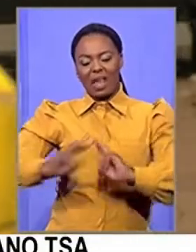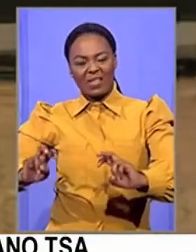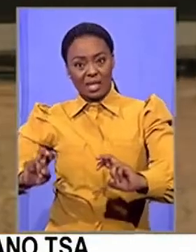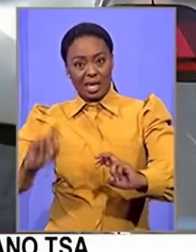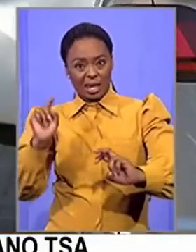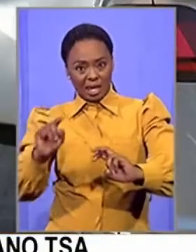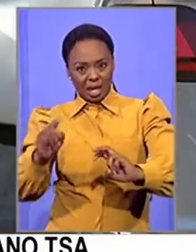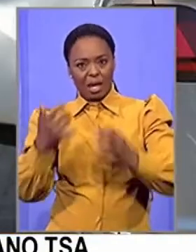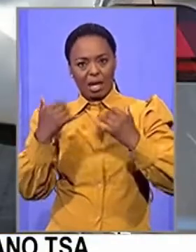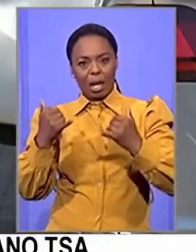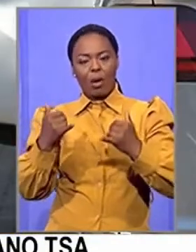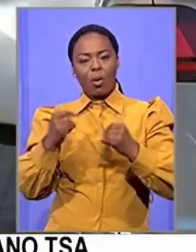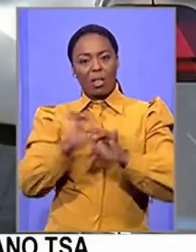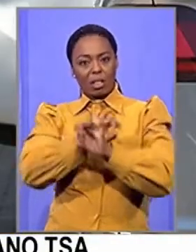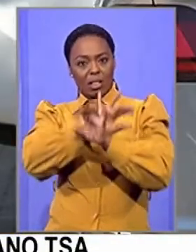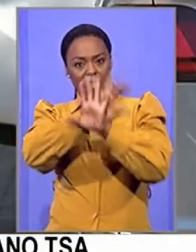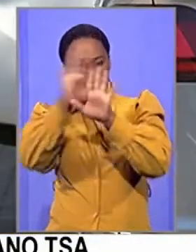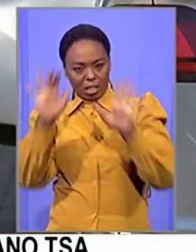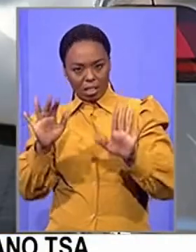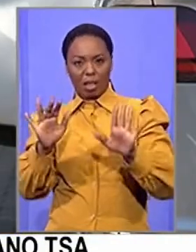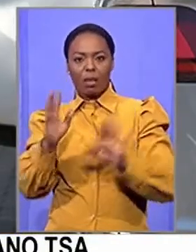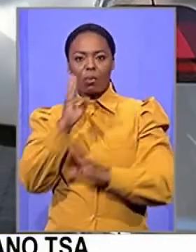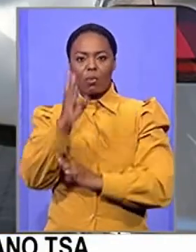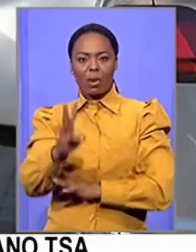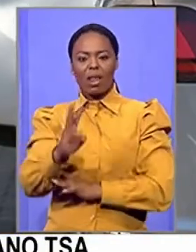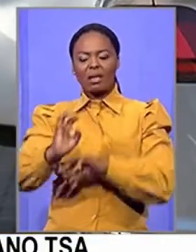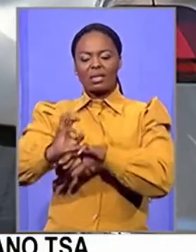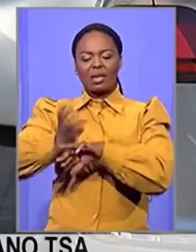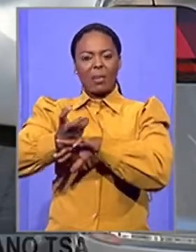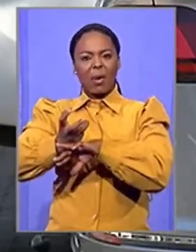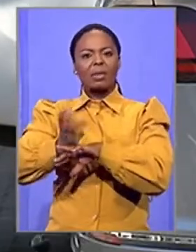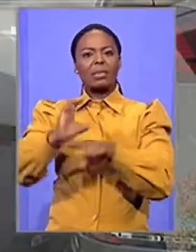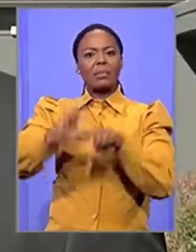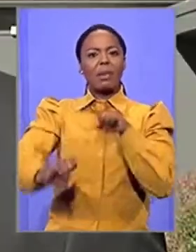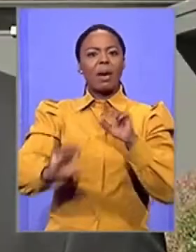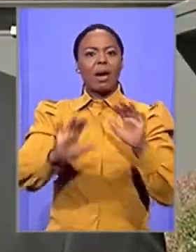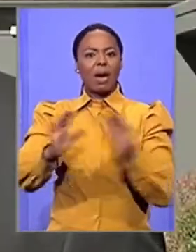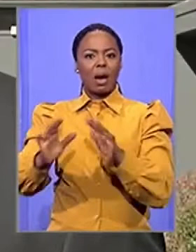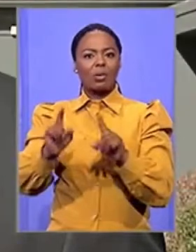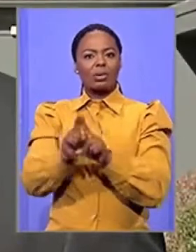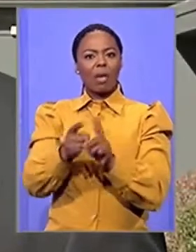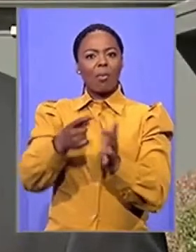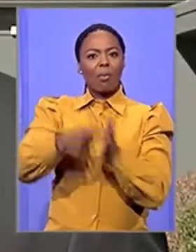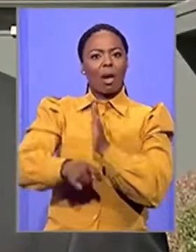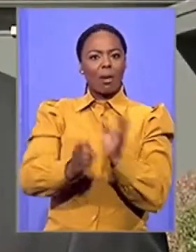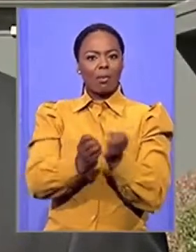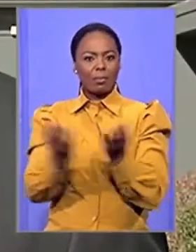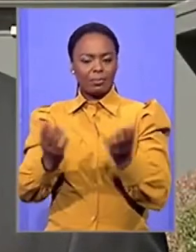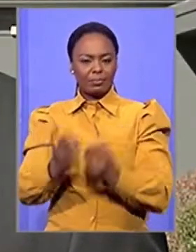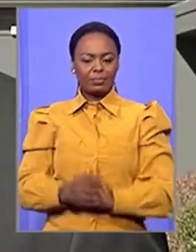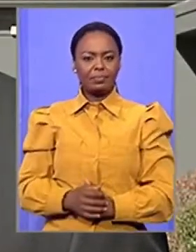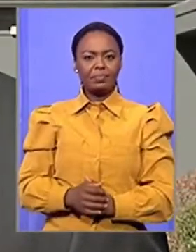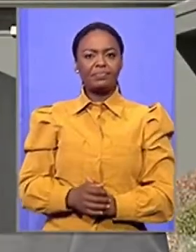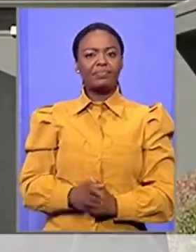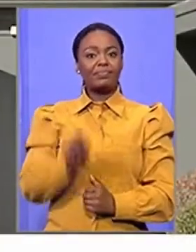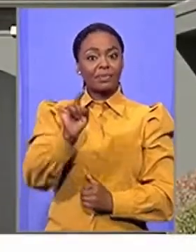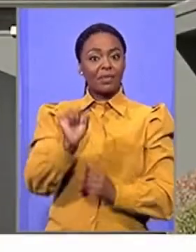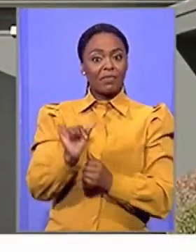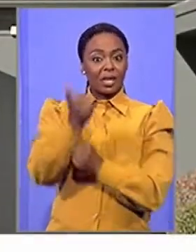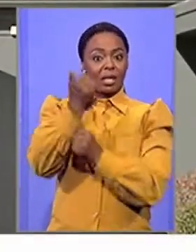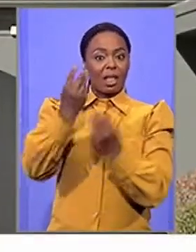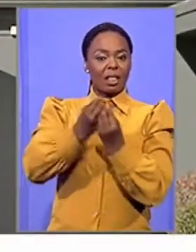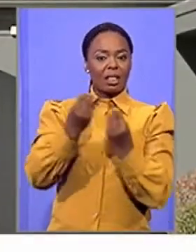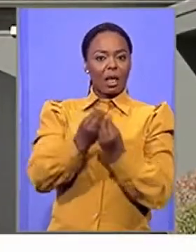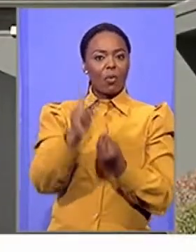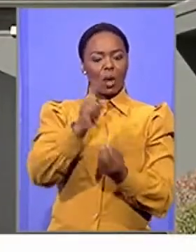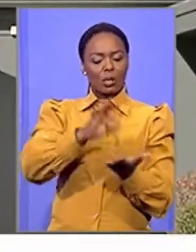e maphemphe ya mebaraka boleng ba taemane le kuno ya yona. We are looking at different facets. The first part is the